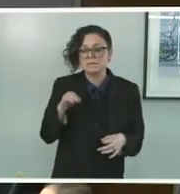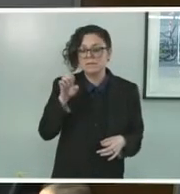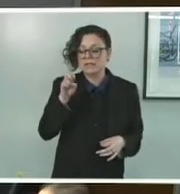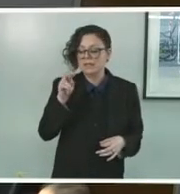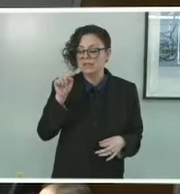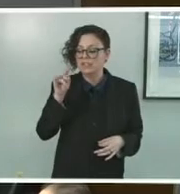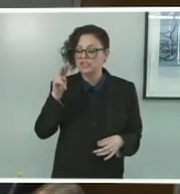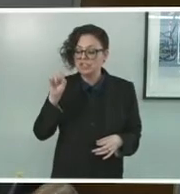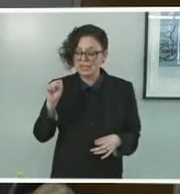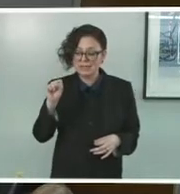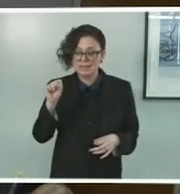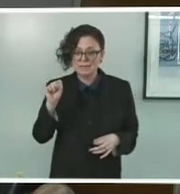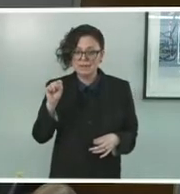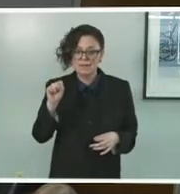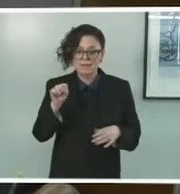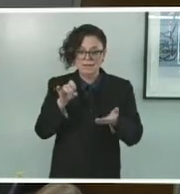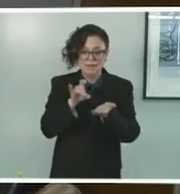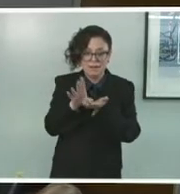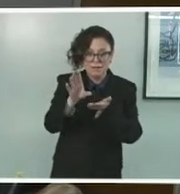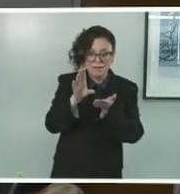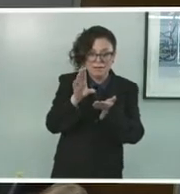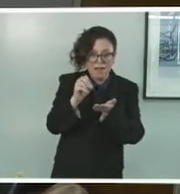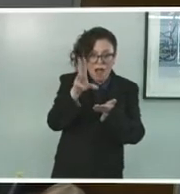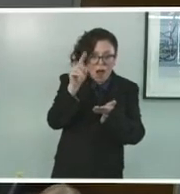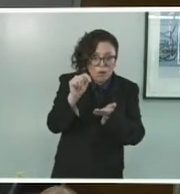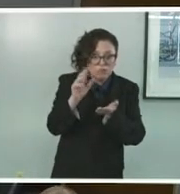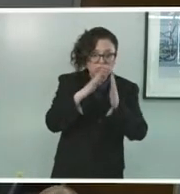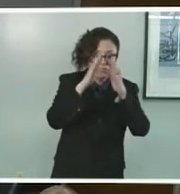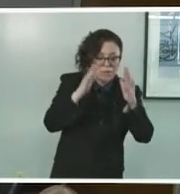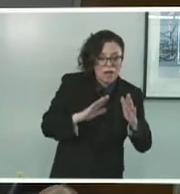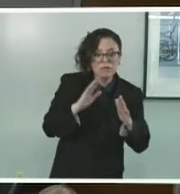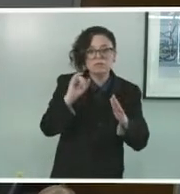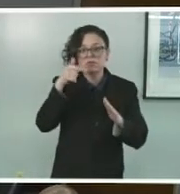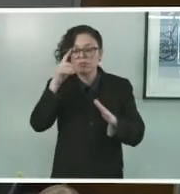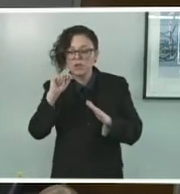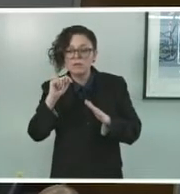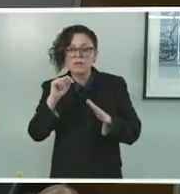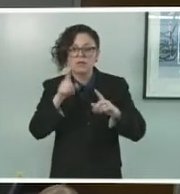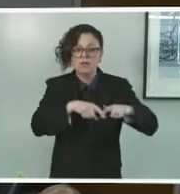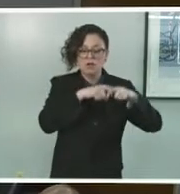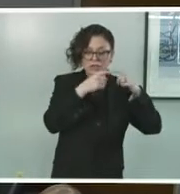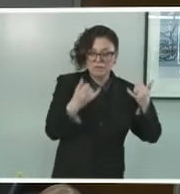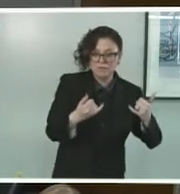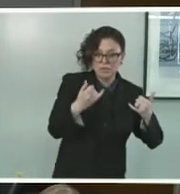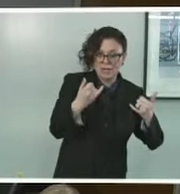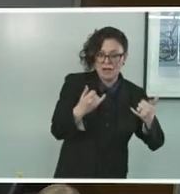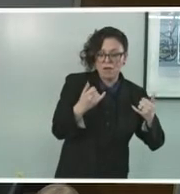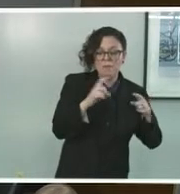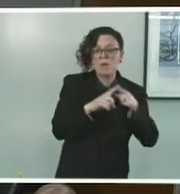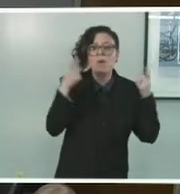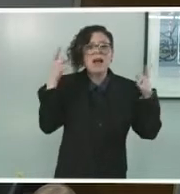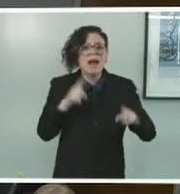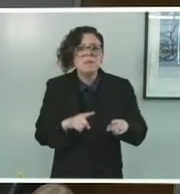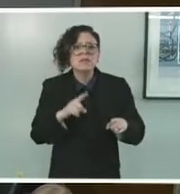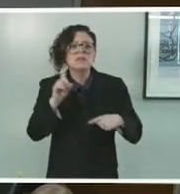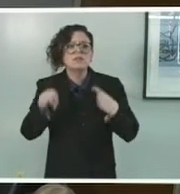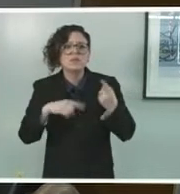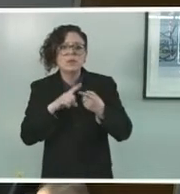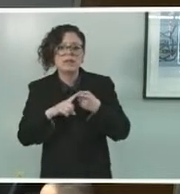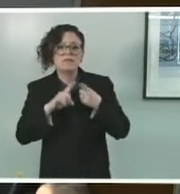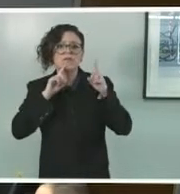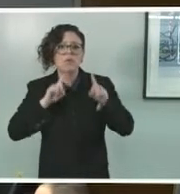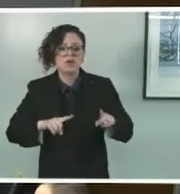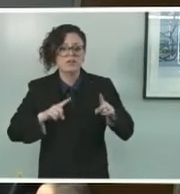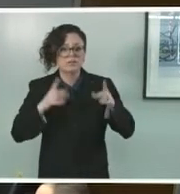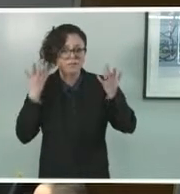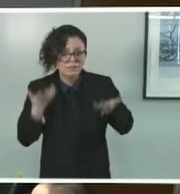halted for now, but I've lost my job. What happens after the order is lifted? Will there be help for those of us, I guess, who